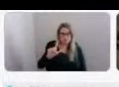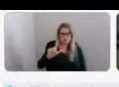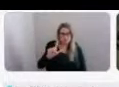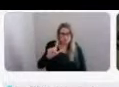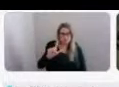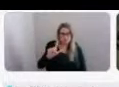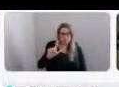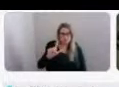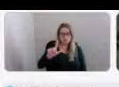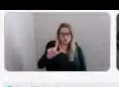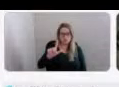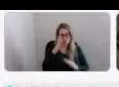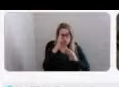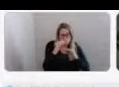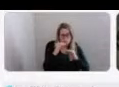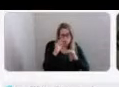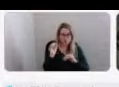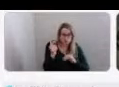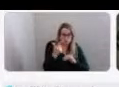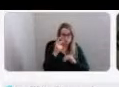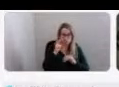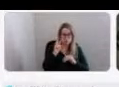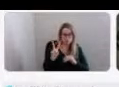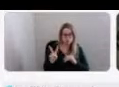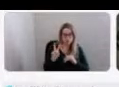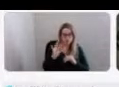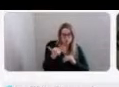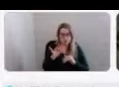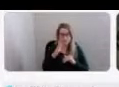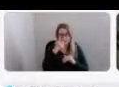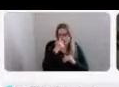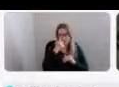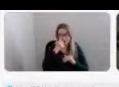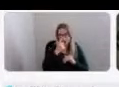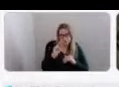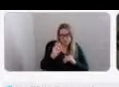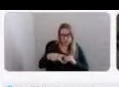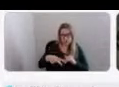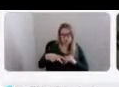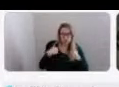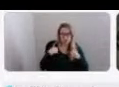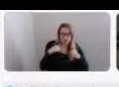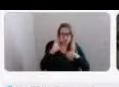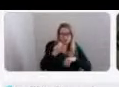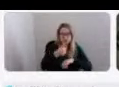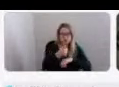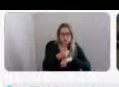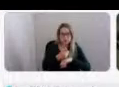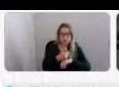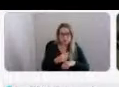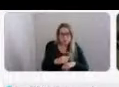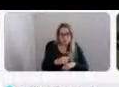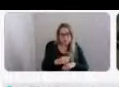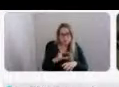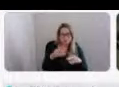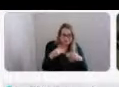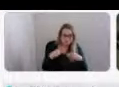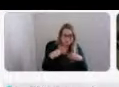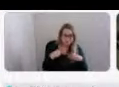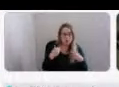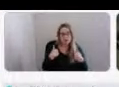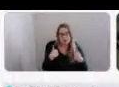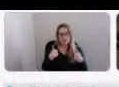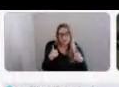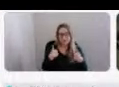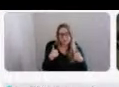just really hoping that you all looked at it because from the map that you have have adopted or have